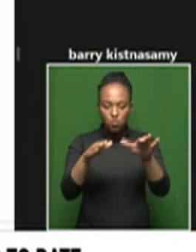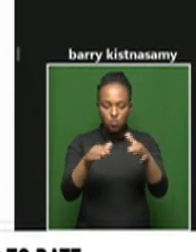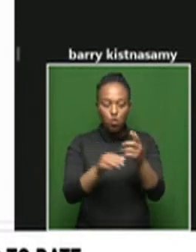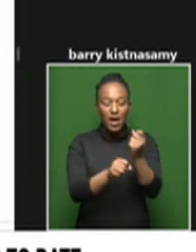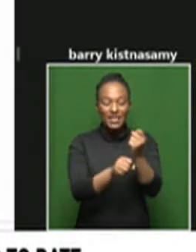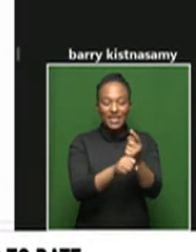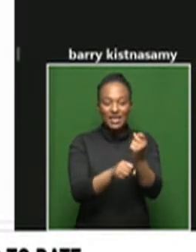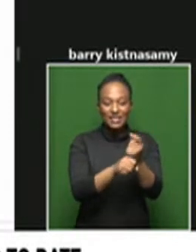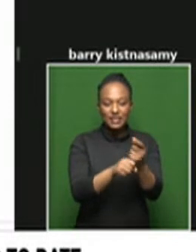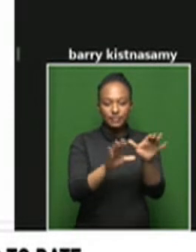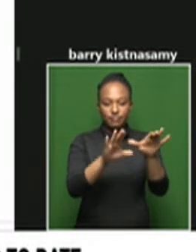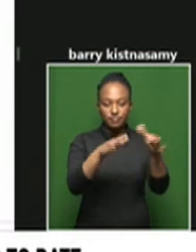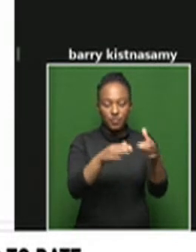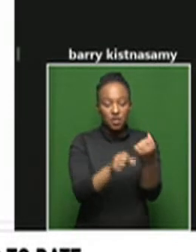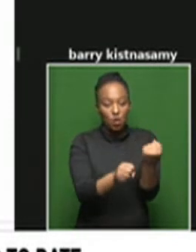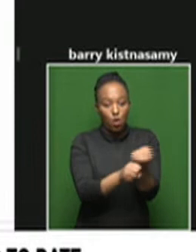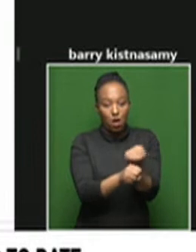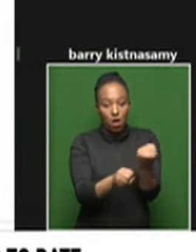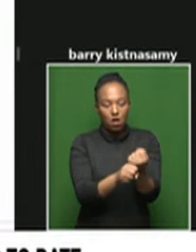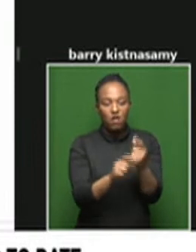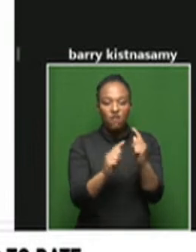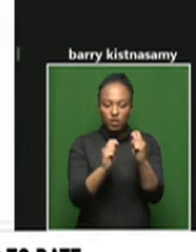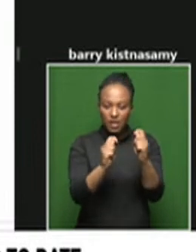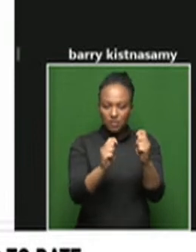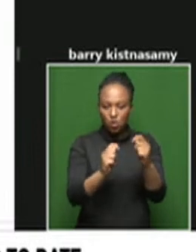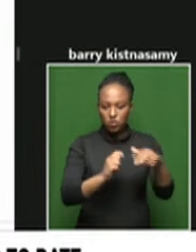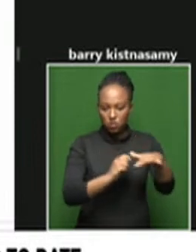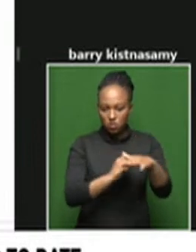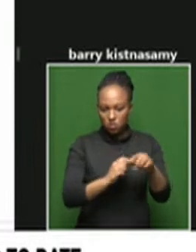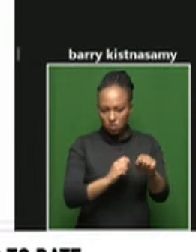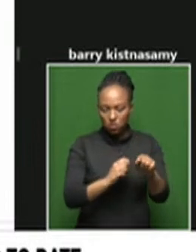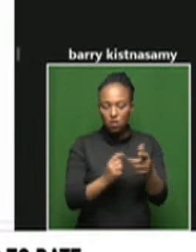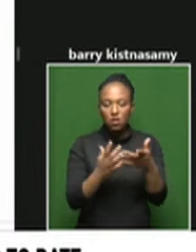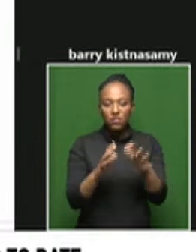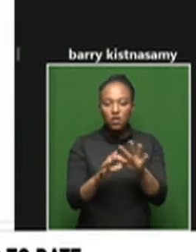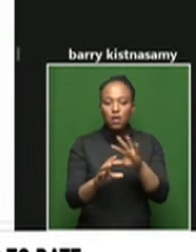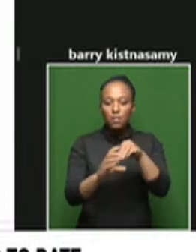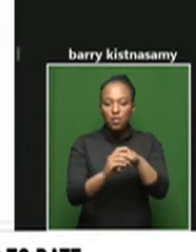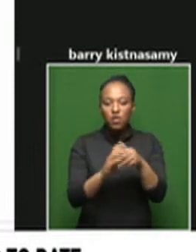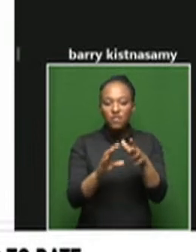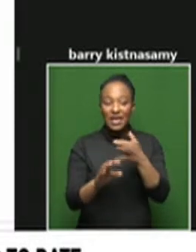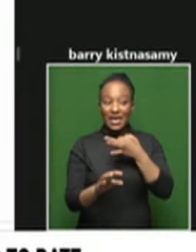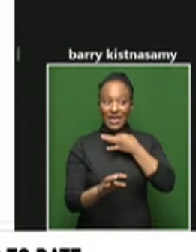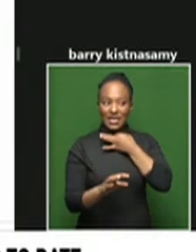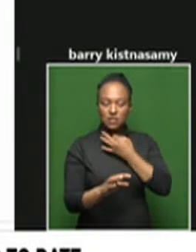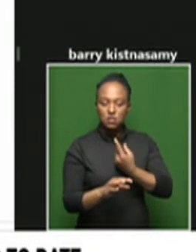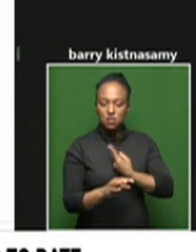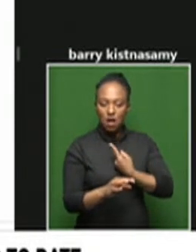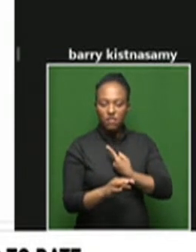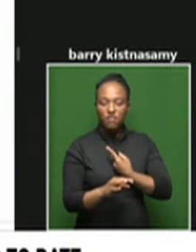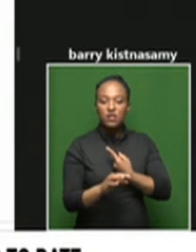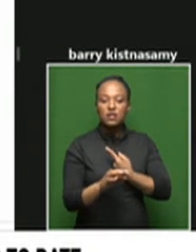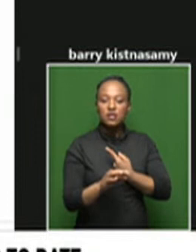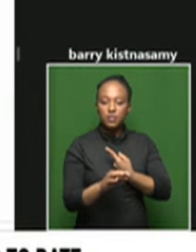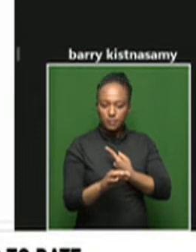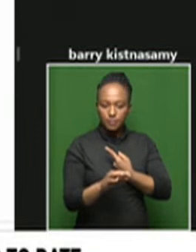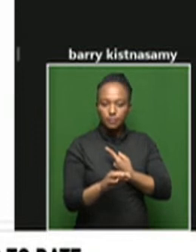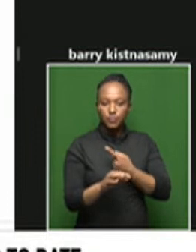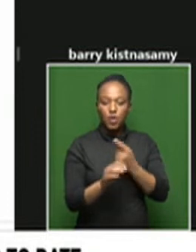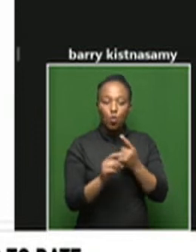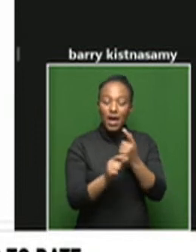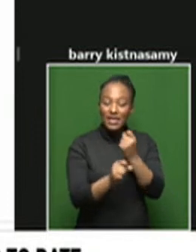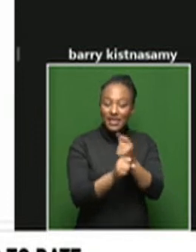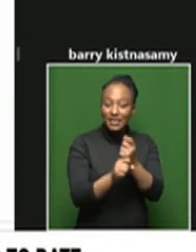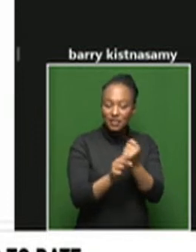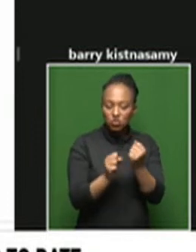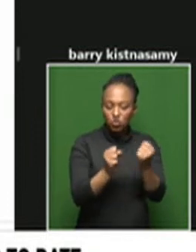which does a considerable amount of work in terms of transportation and has both risks to themselves as the taxi sector. These are the taxi